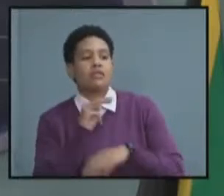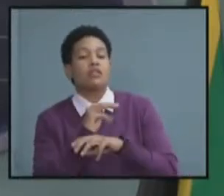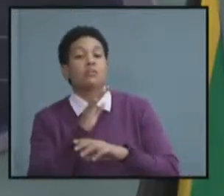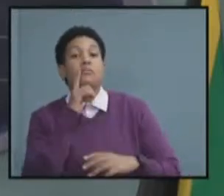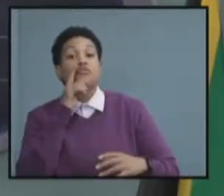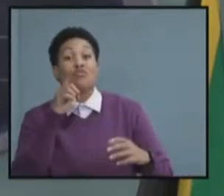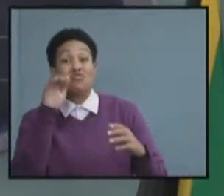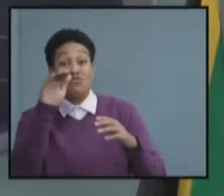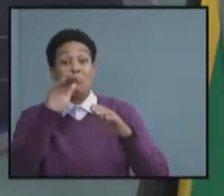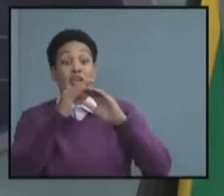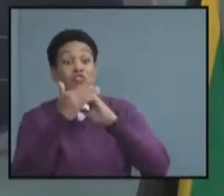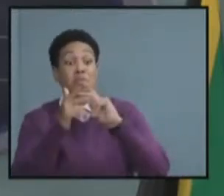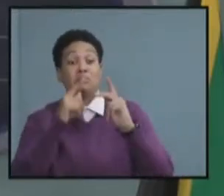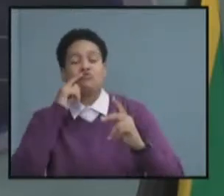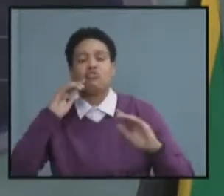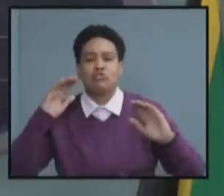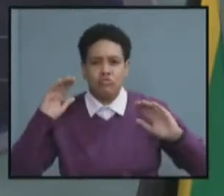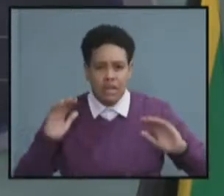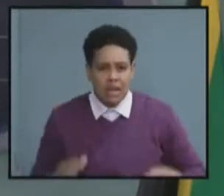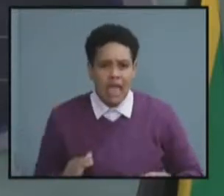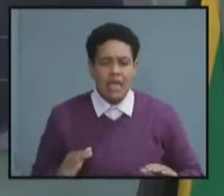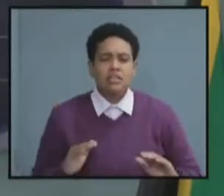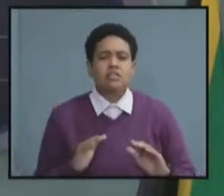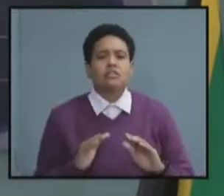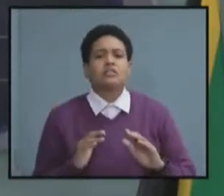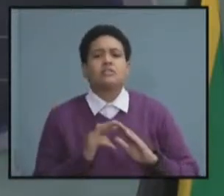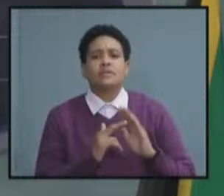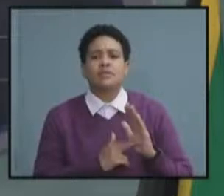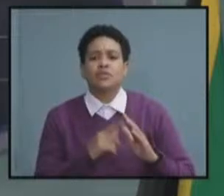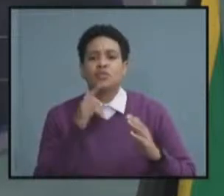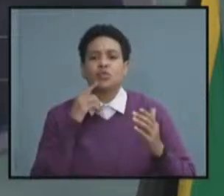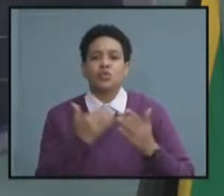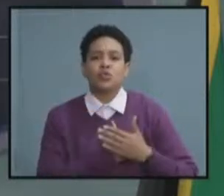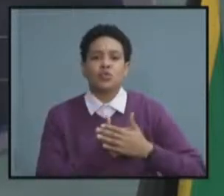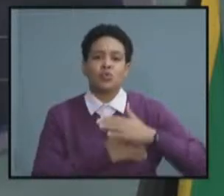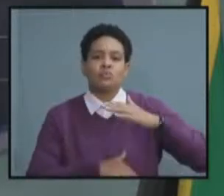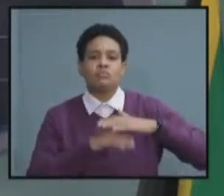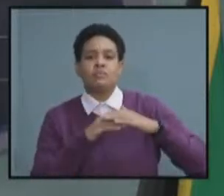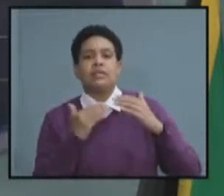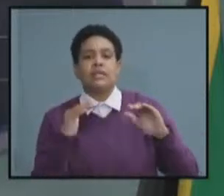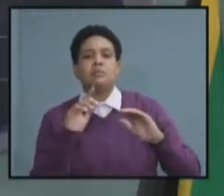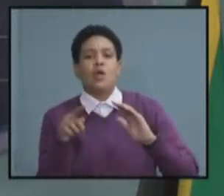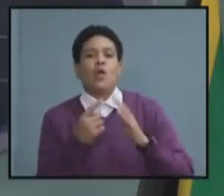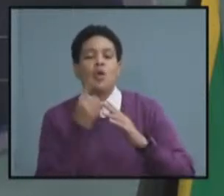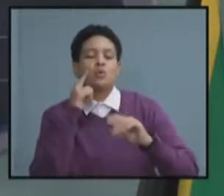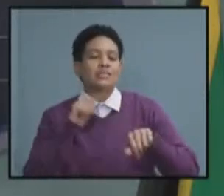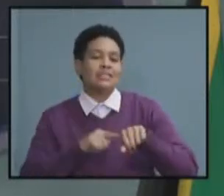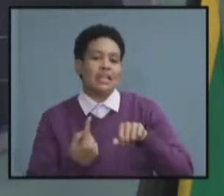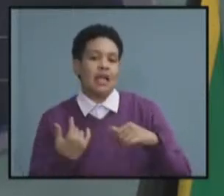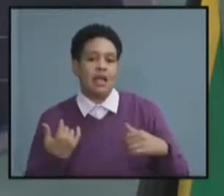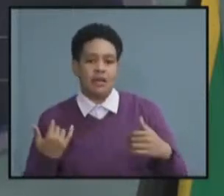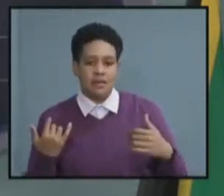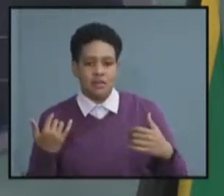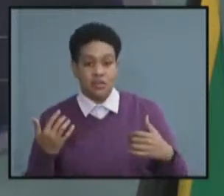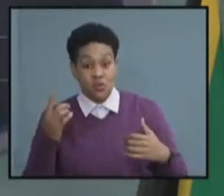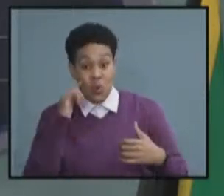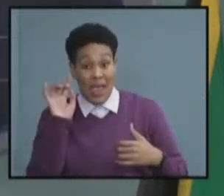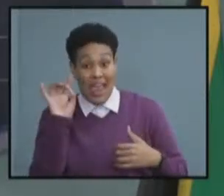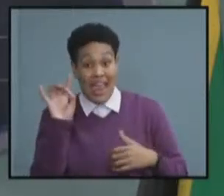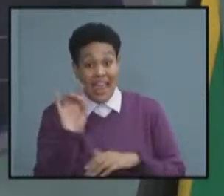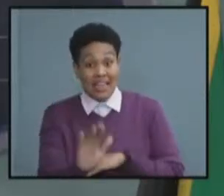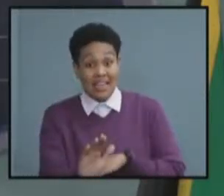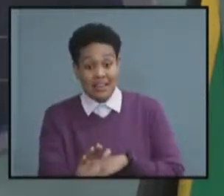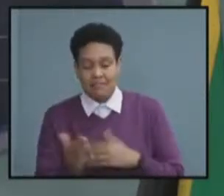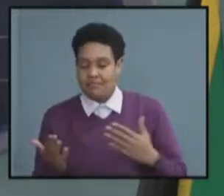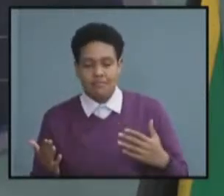relaxation of measures, the new curfew hours will take effect. So instead of 8 p.m.,